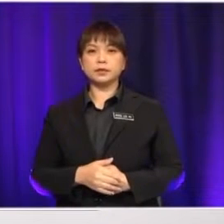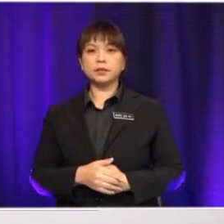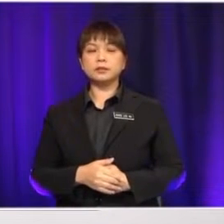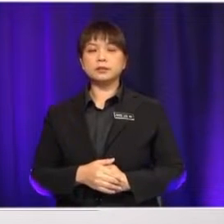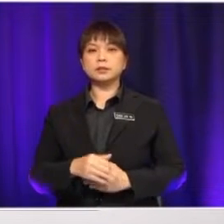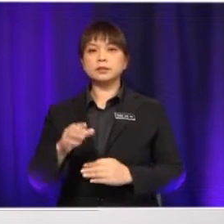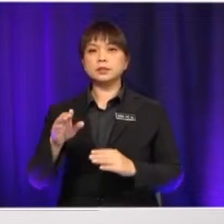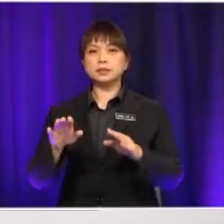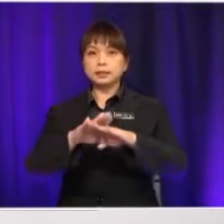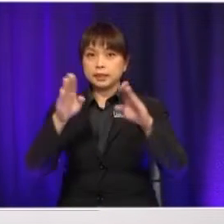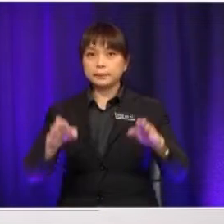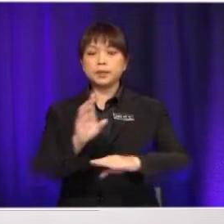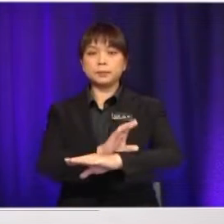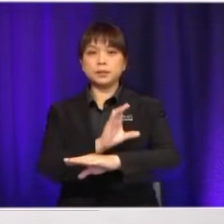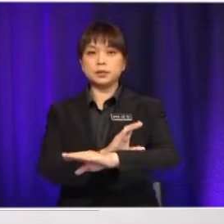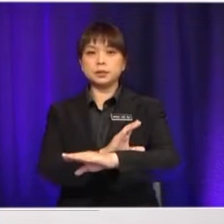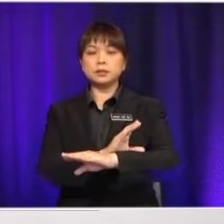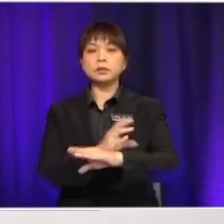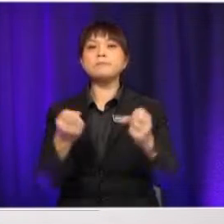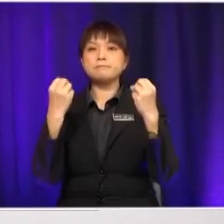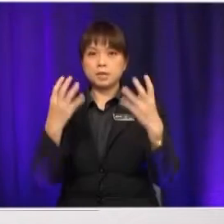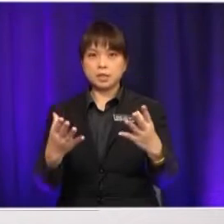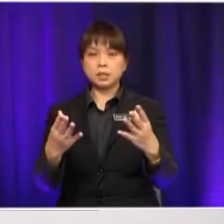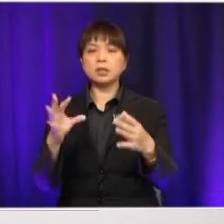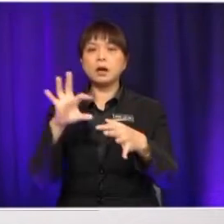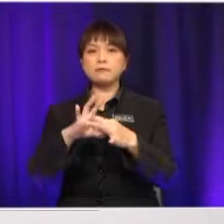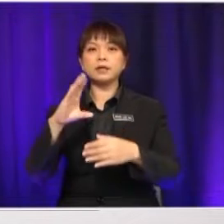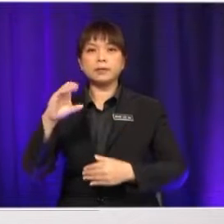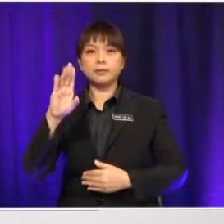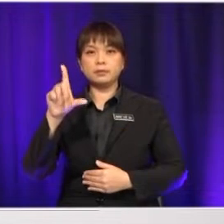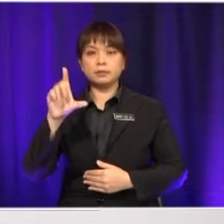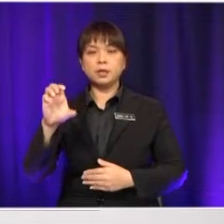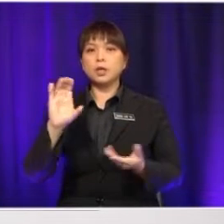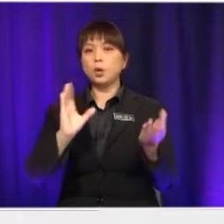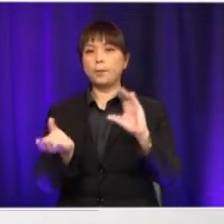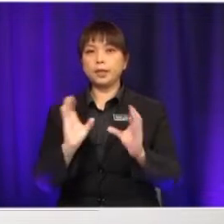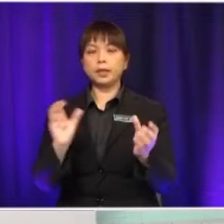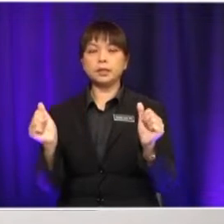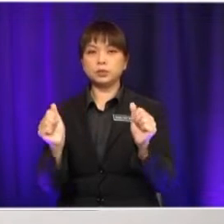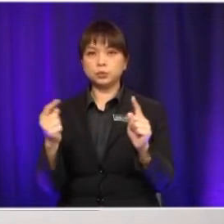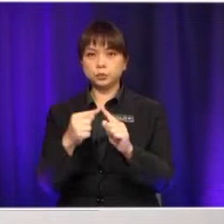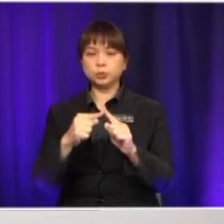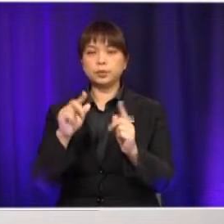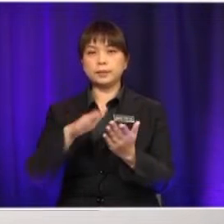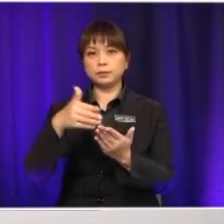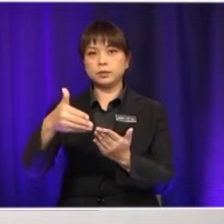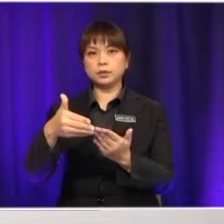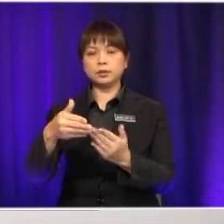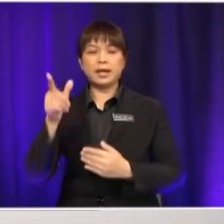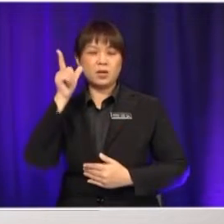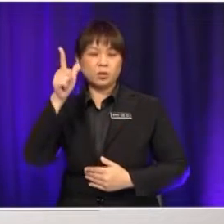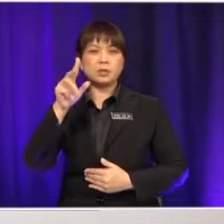usually connects with a number of cables compared to a laptop. This makes my table look messy.